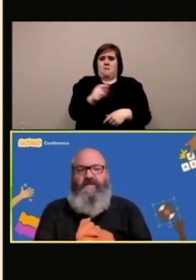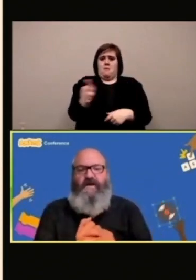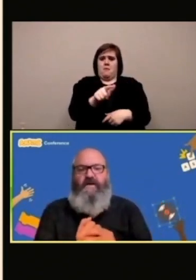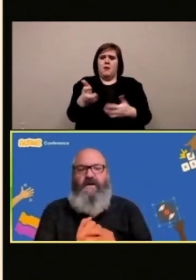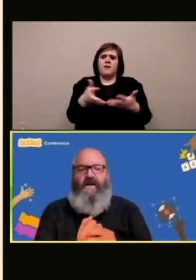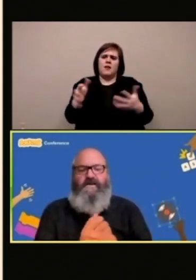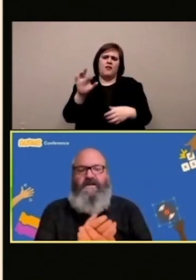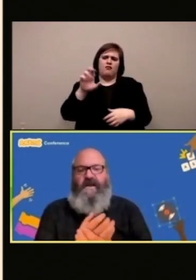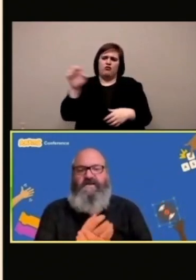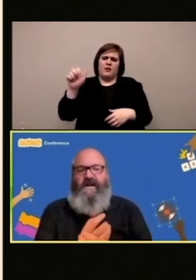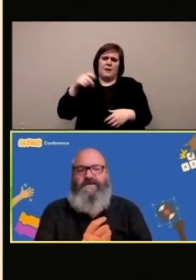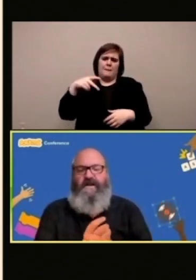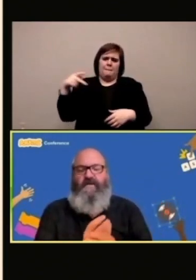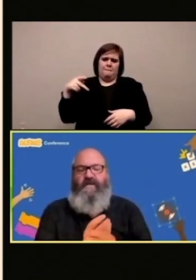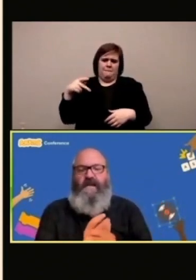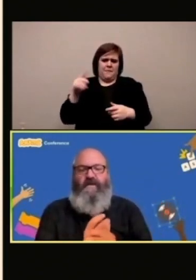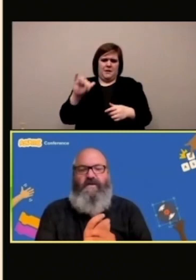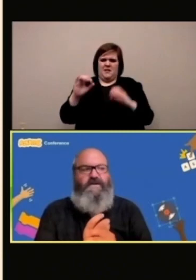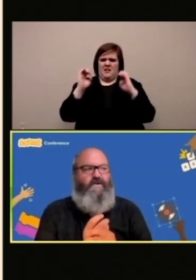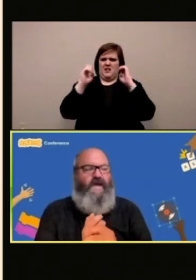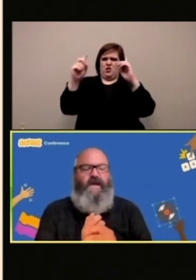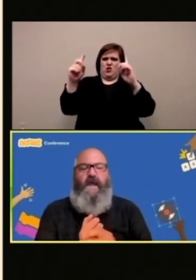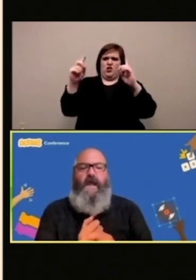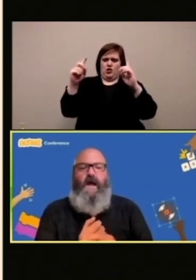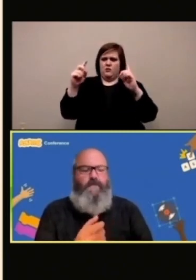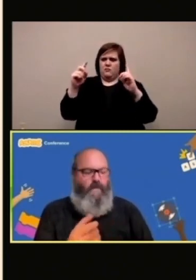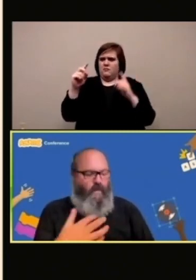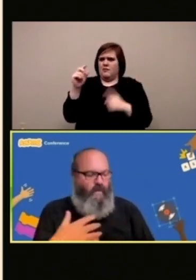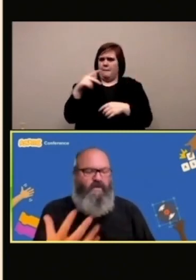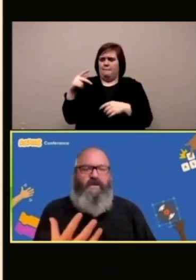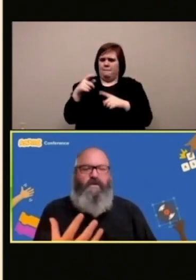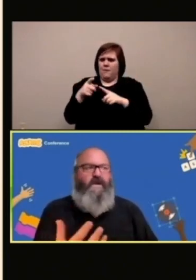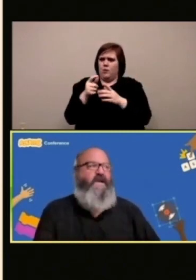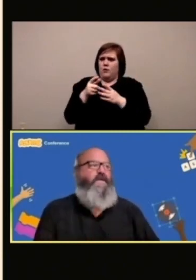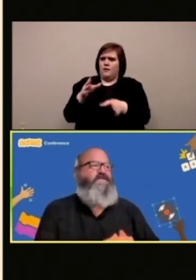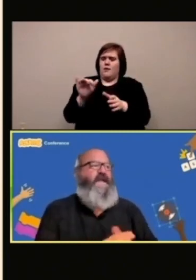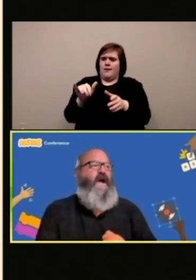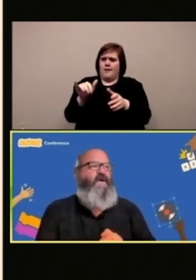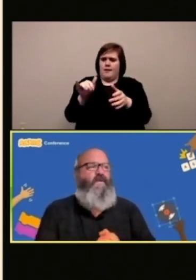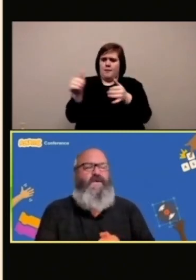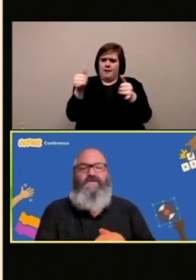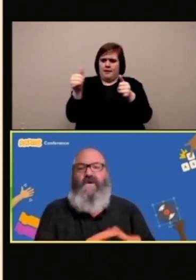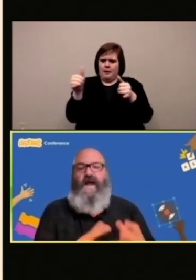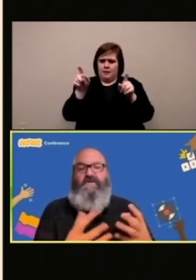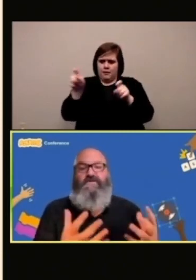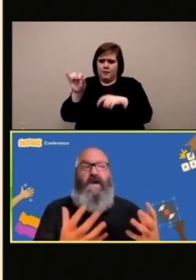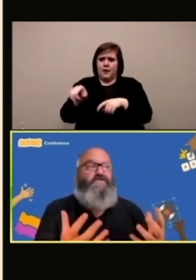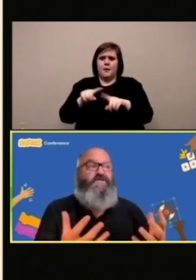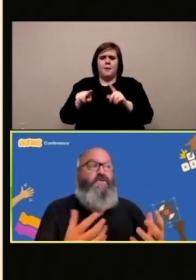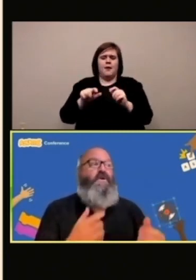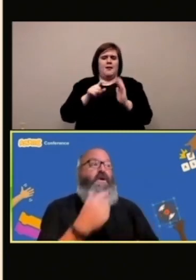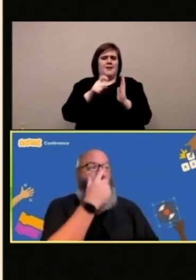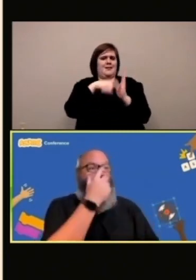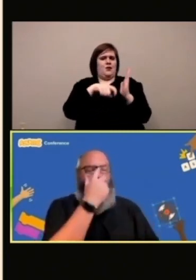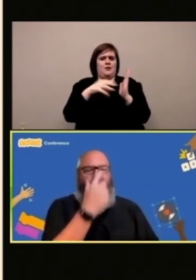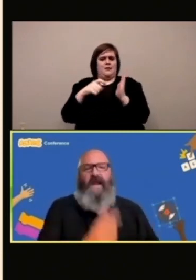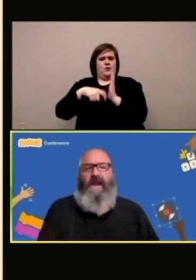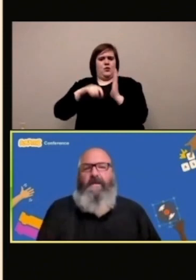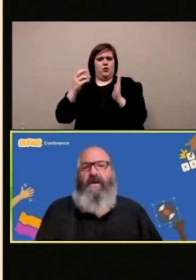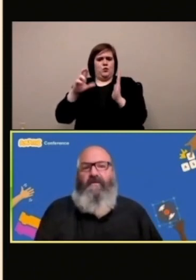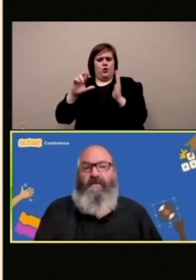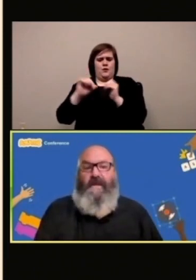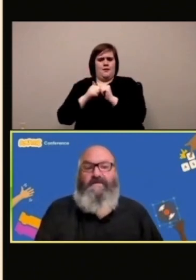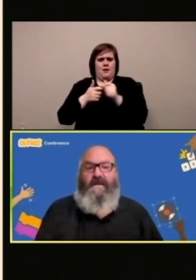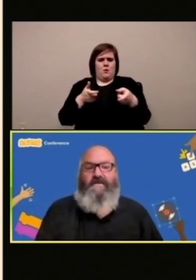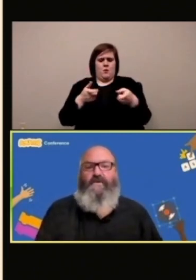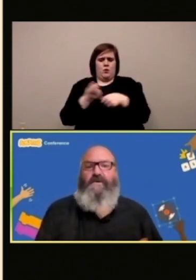apps out there, education apps out there that allow you to do that. But what we really want to think about is like, how can we use Scratch and Scratch Junior to